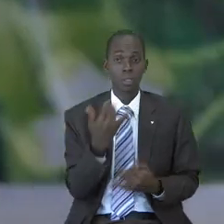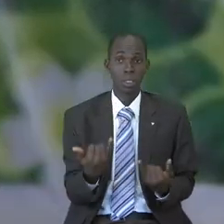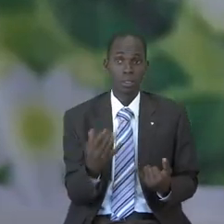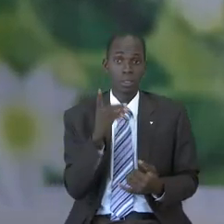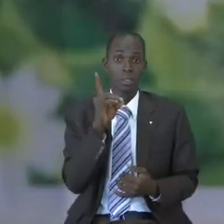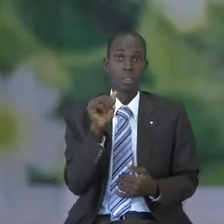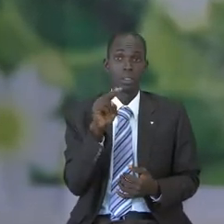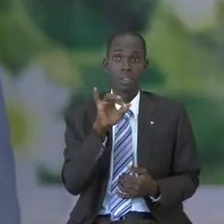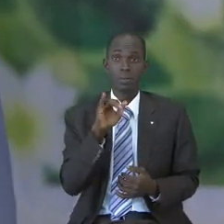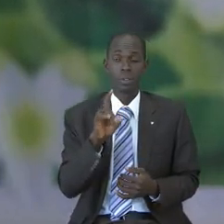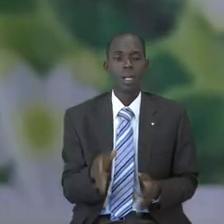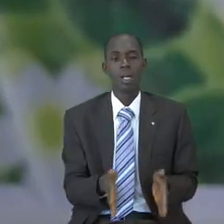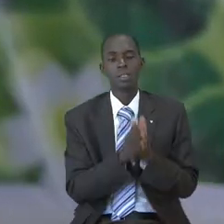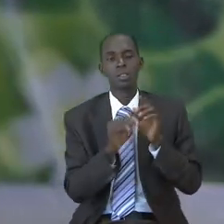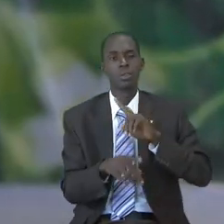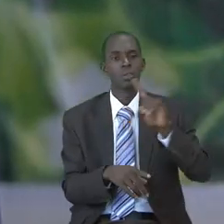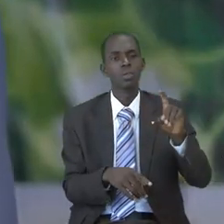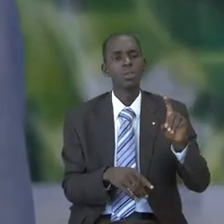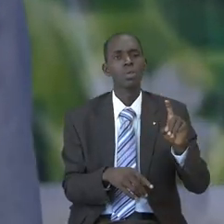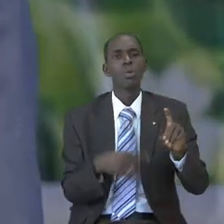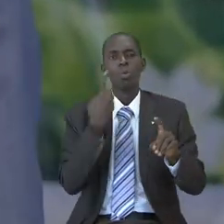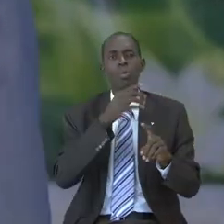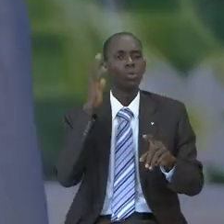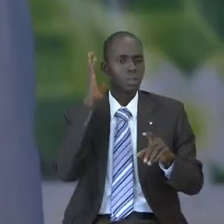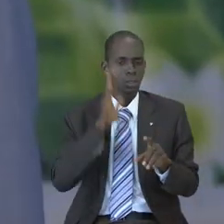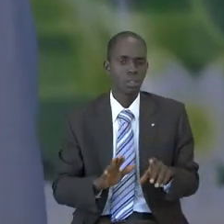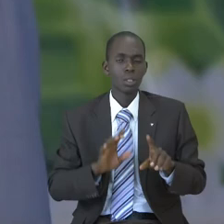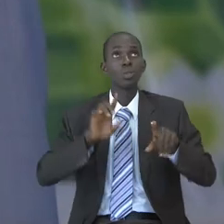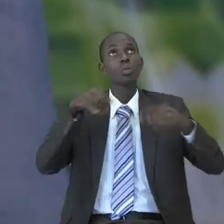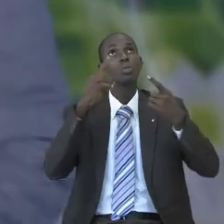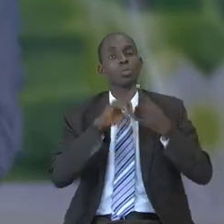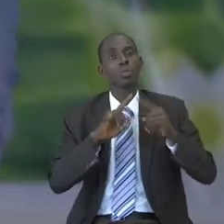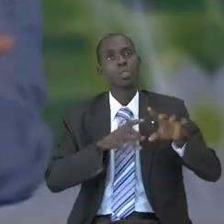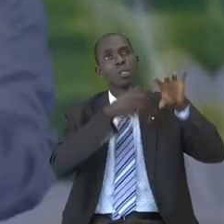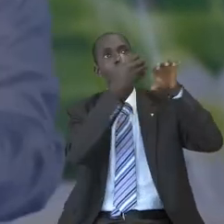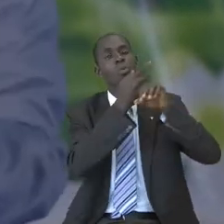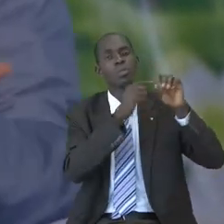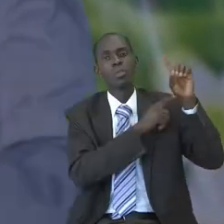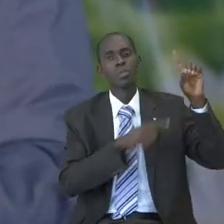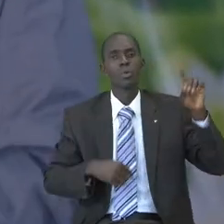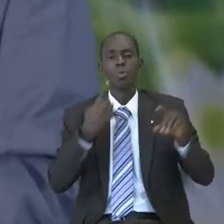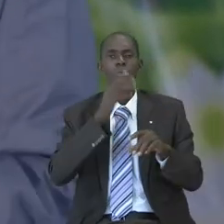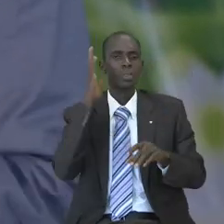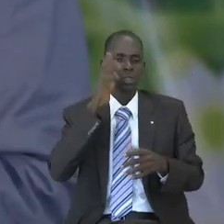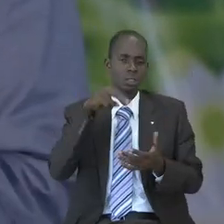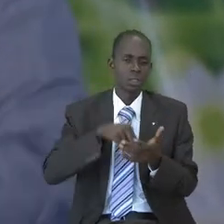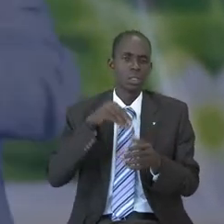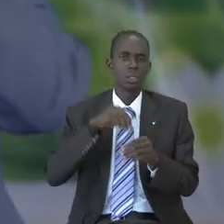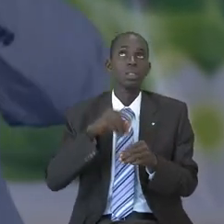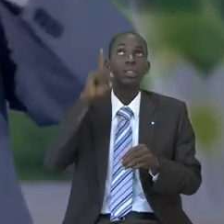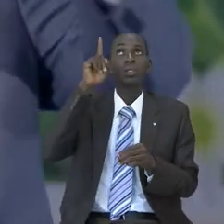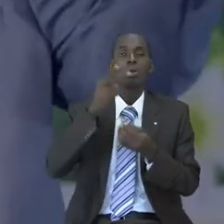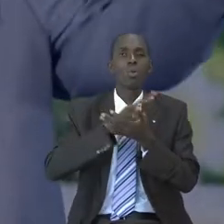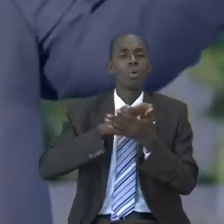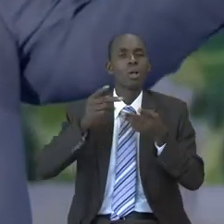the question, who shall ascend to the hill of the Lord? Who shall stand in his holy place? He